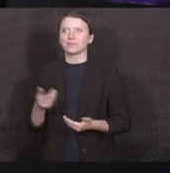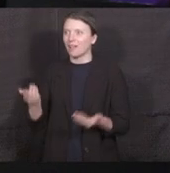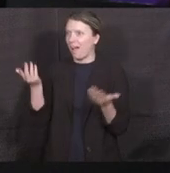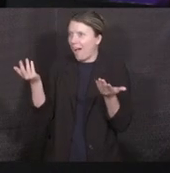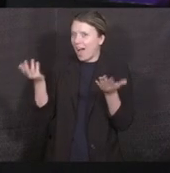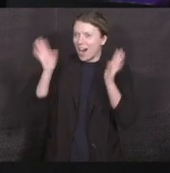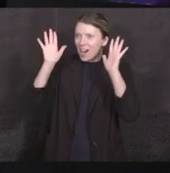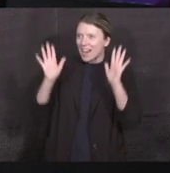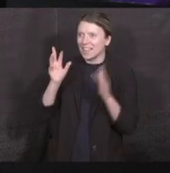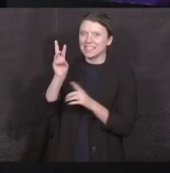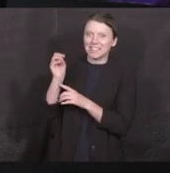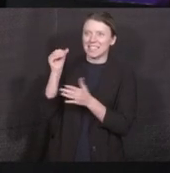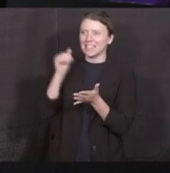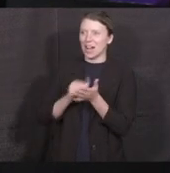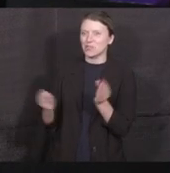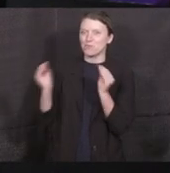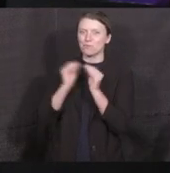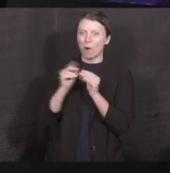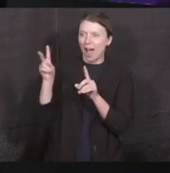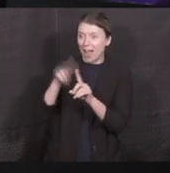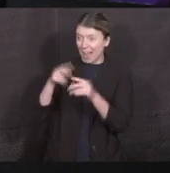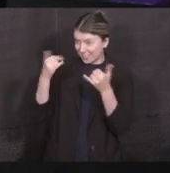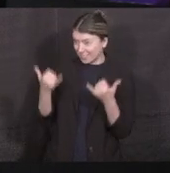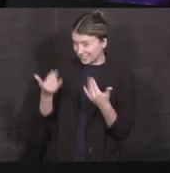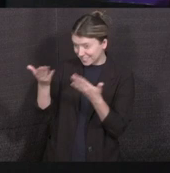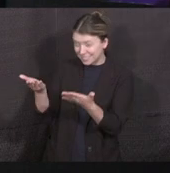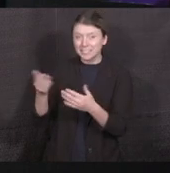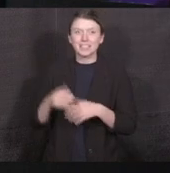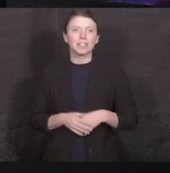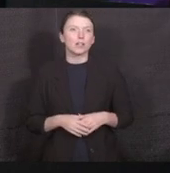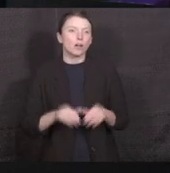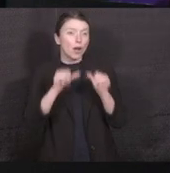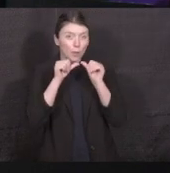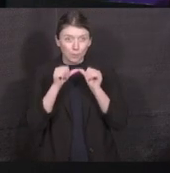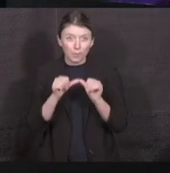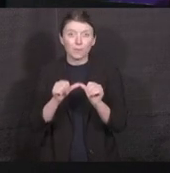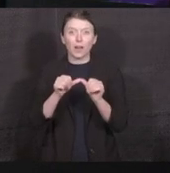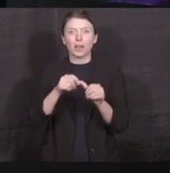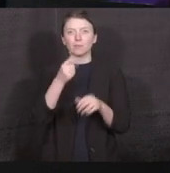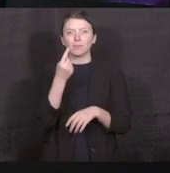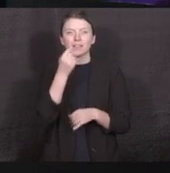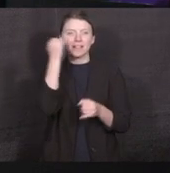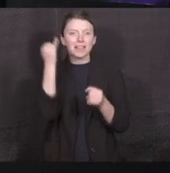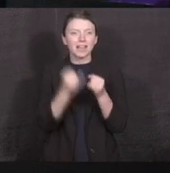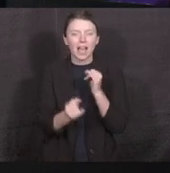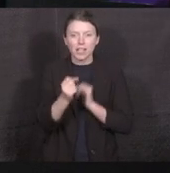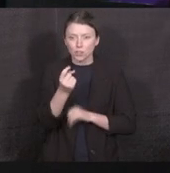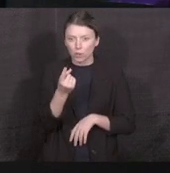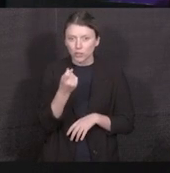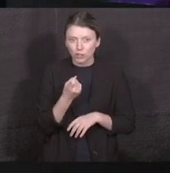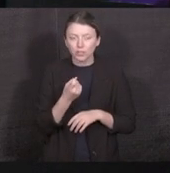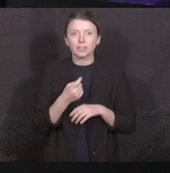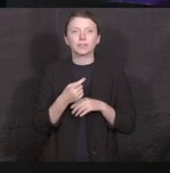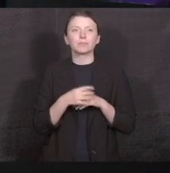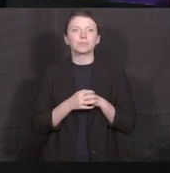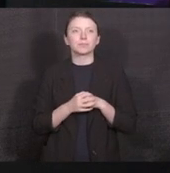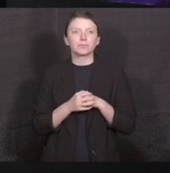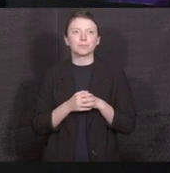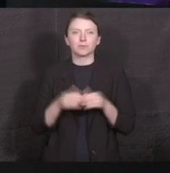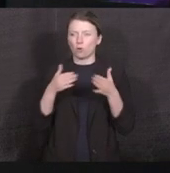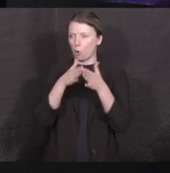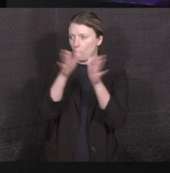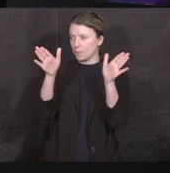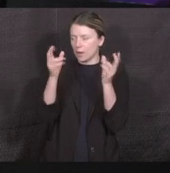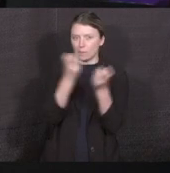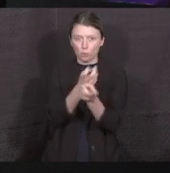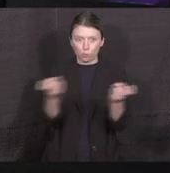60,000 more applications. Congratulations. We'll move on here. One of our last questions. And this is, we'll open it up to the